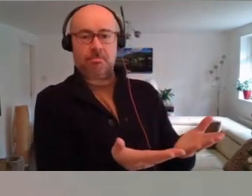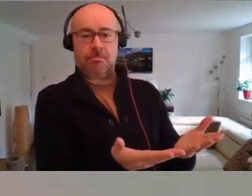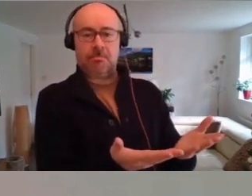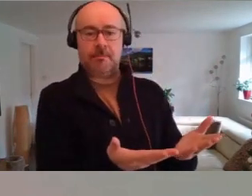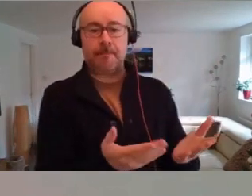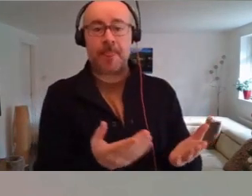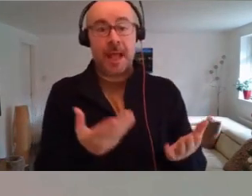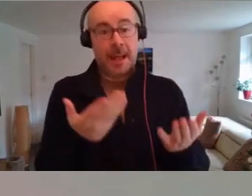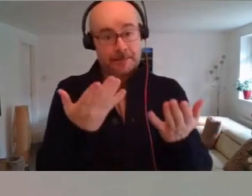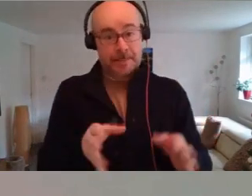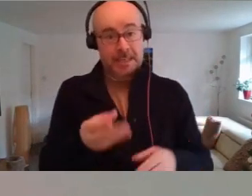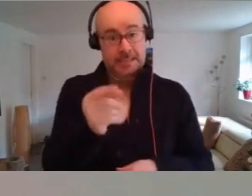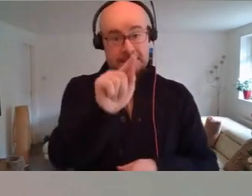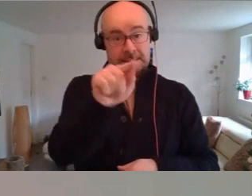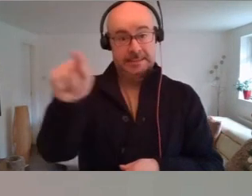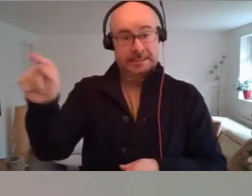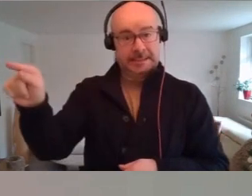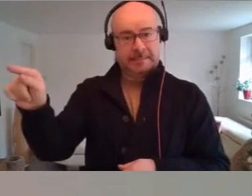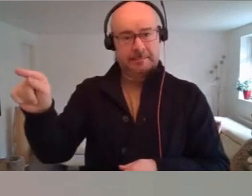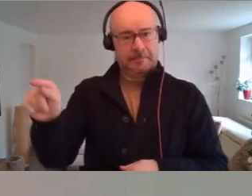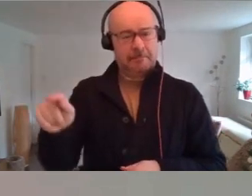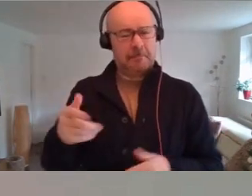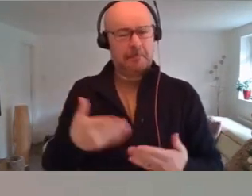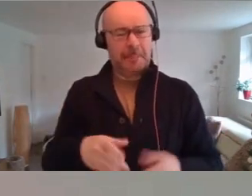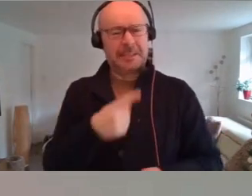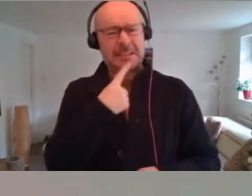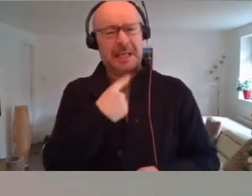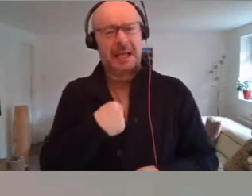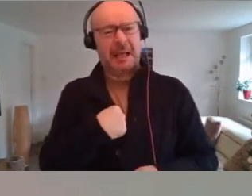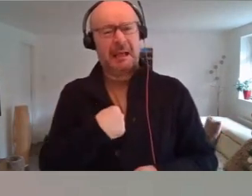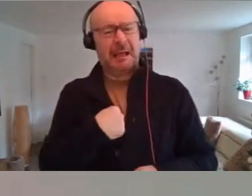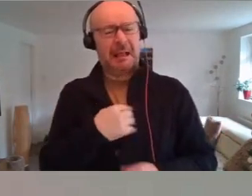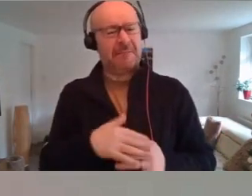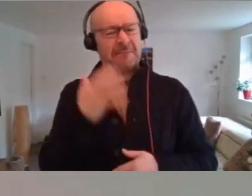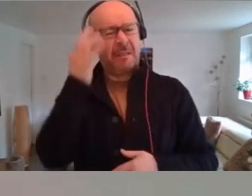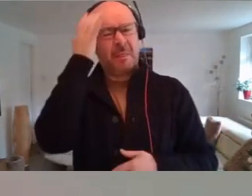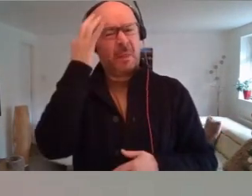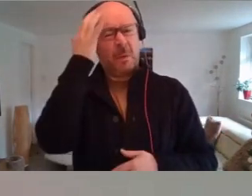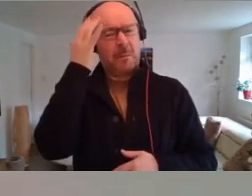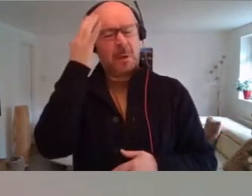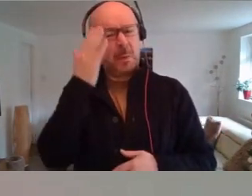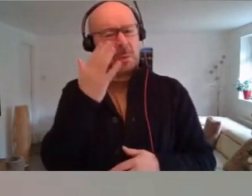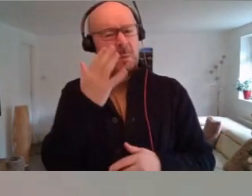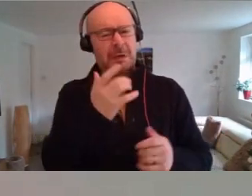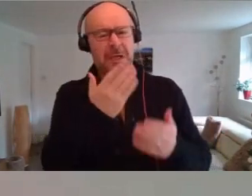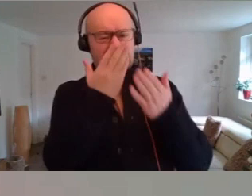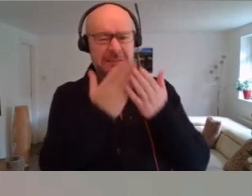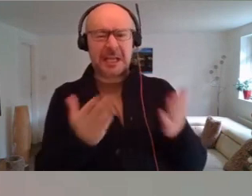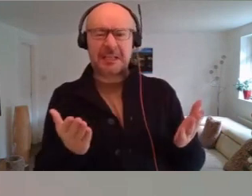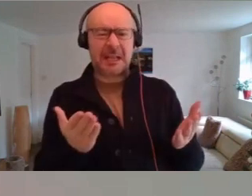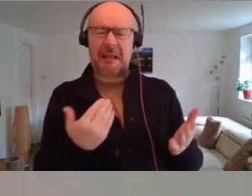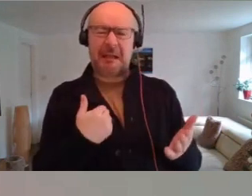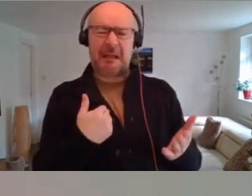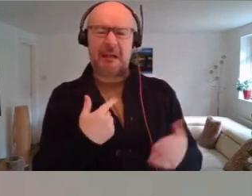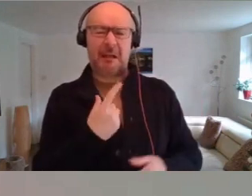said that they had never really used the language of dignity before. It wasn't something that they talked about, you know, in their